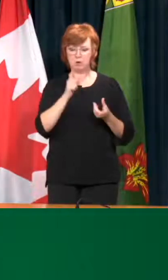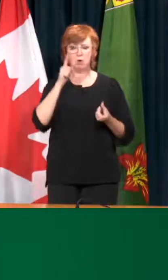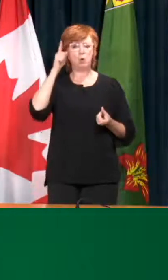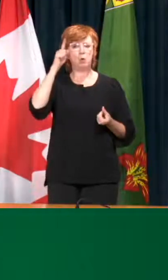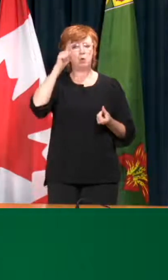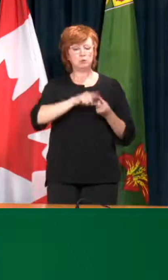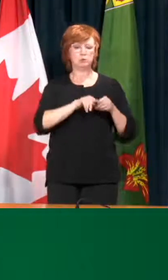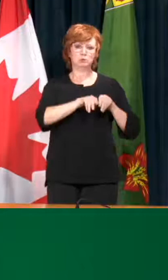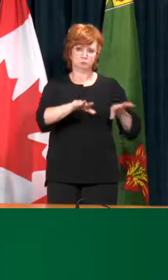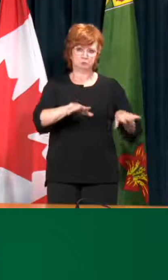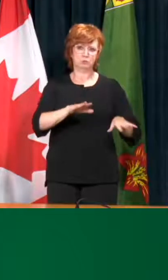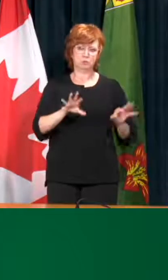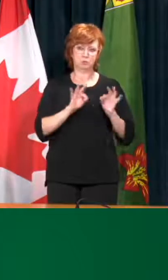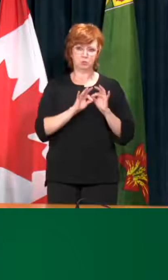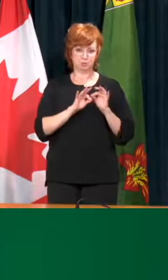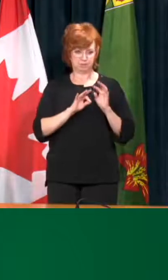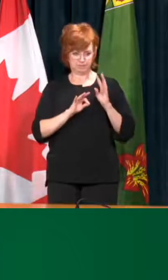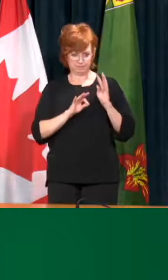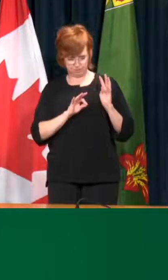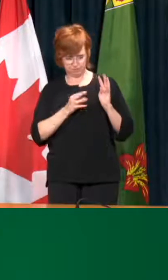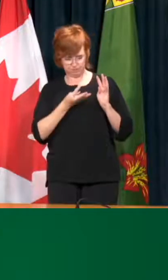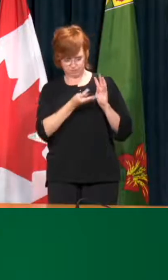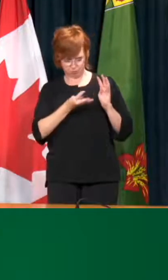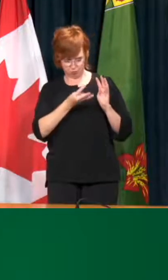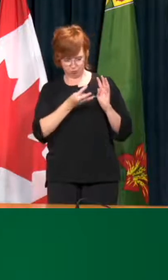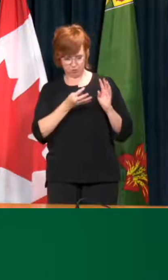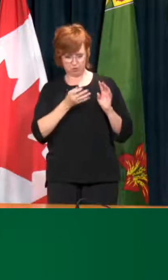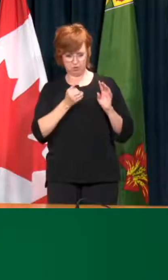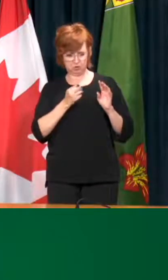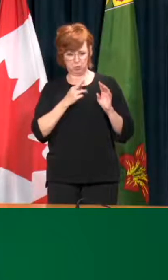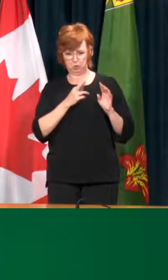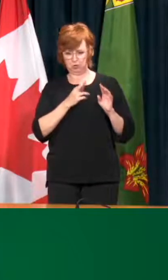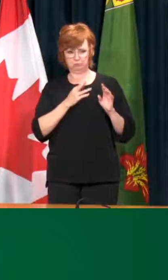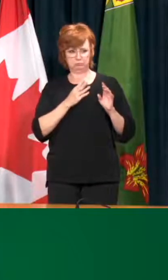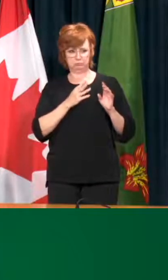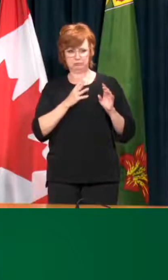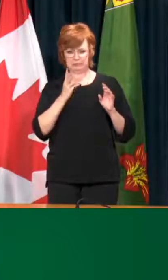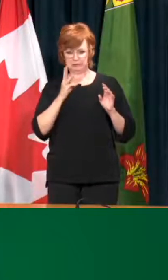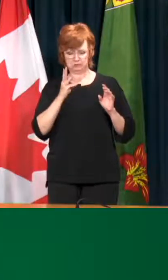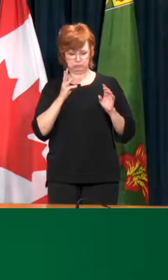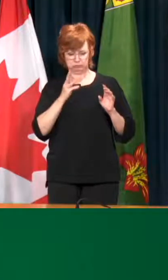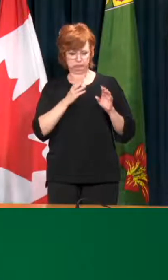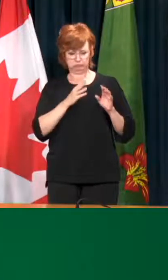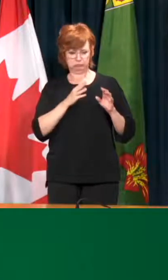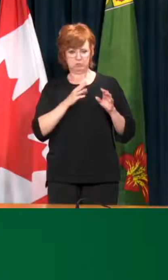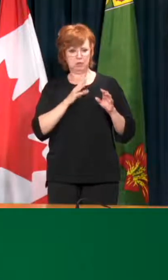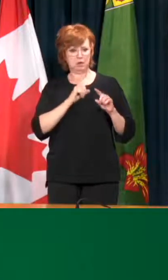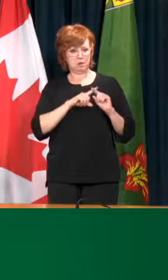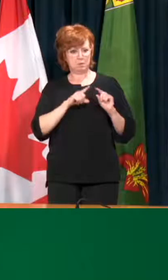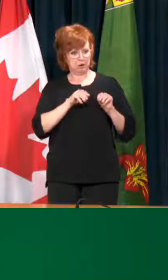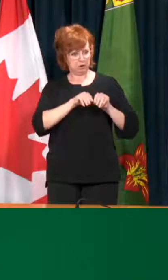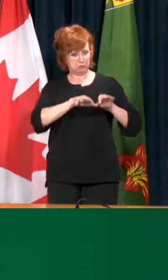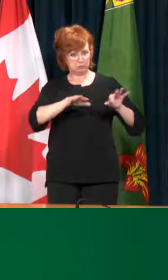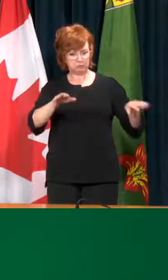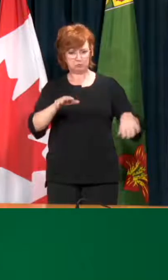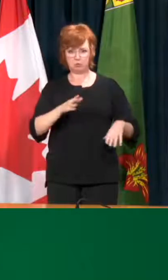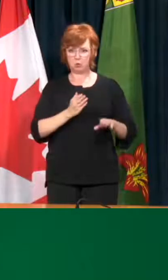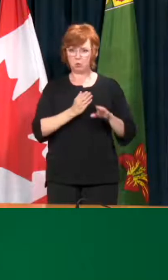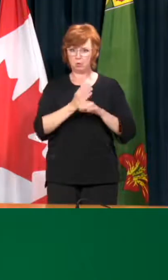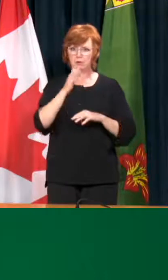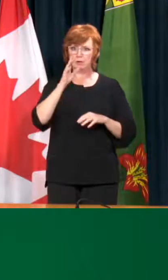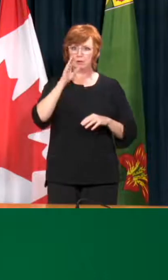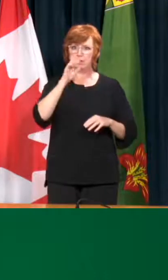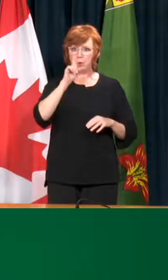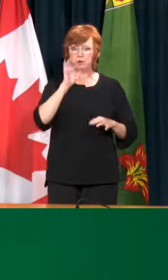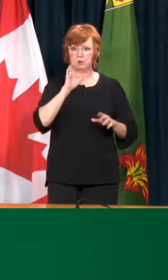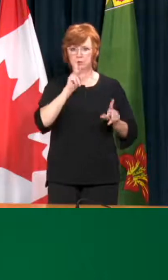those contacts up. So those 4 to 6 cases have generated 100 plus contacts, and like I said, our 800 cases have generated 6,000